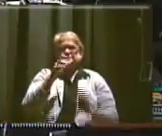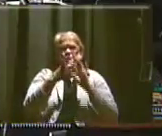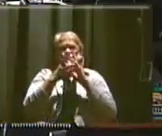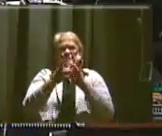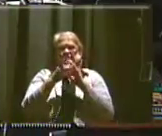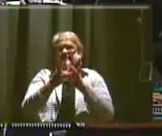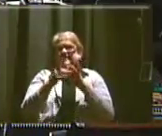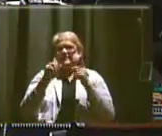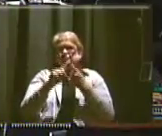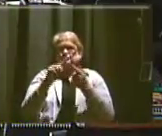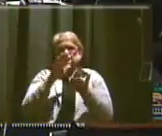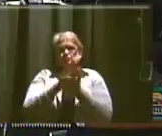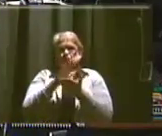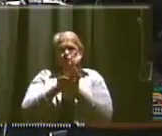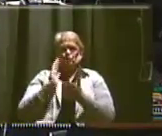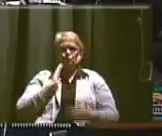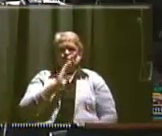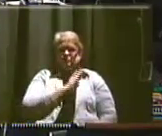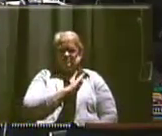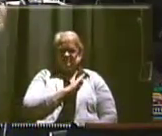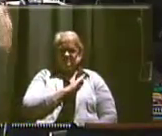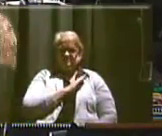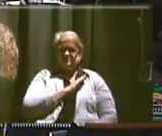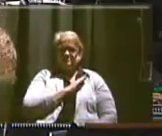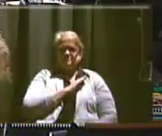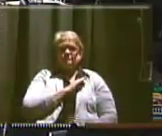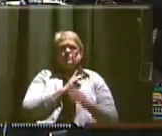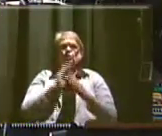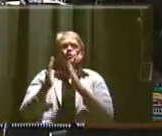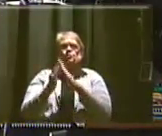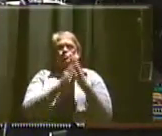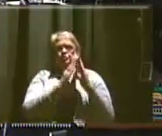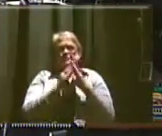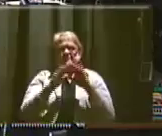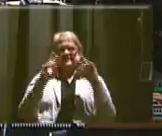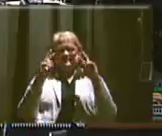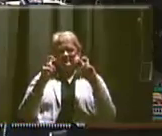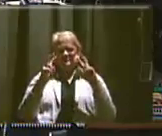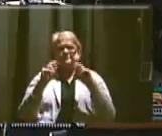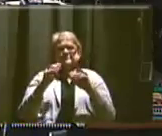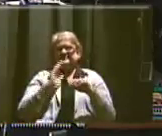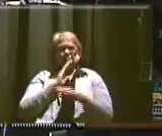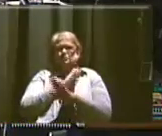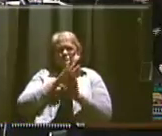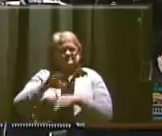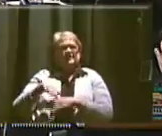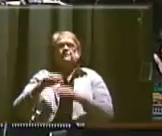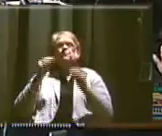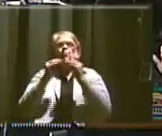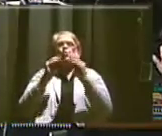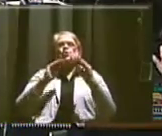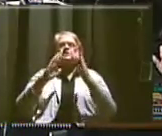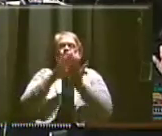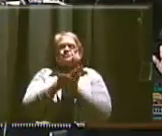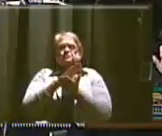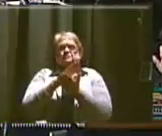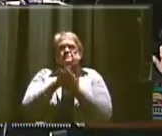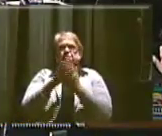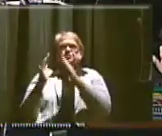to school boards as it does more of a community issue. And I'm kind of taking a point of personal privilege